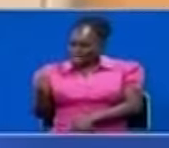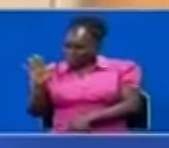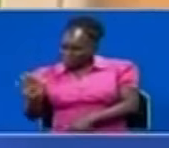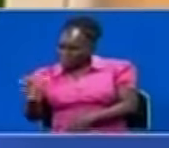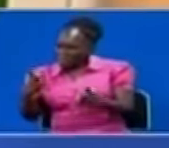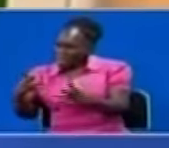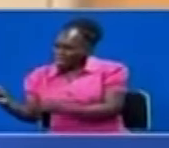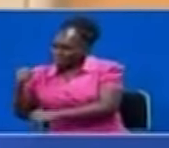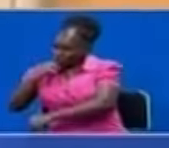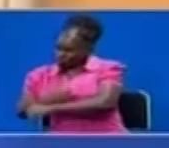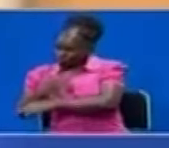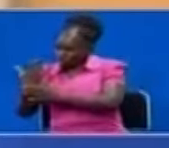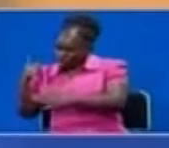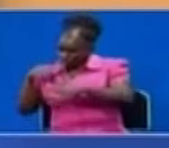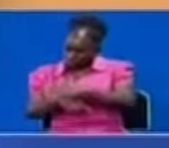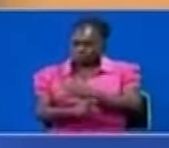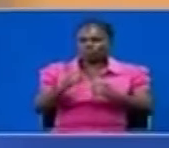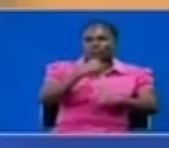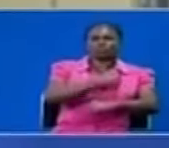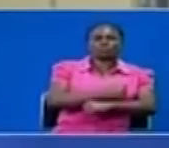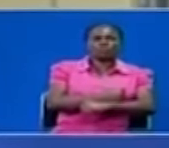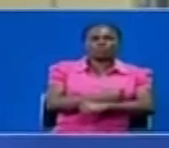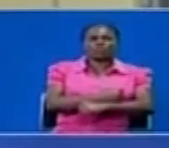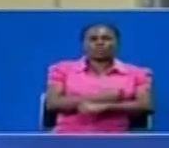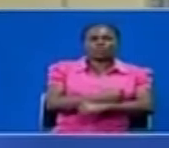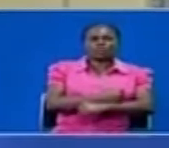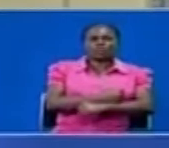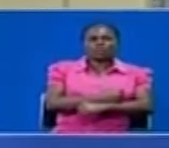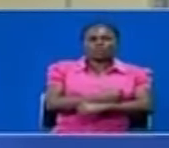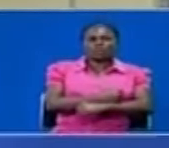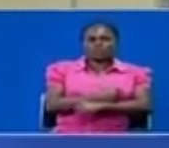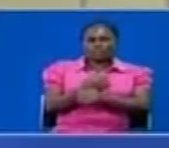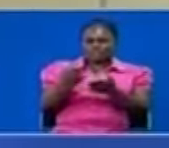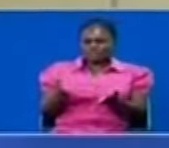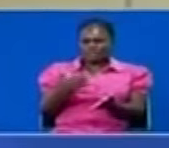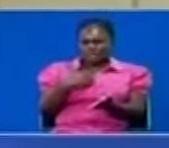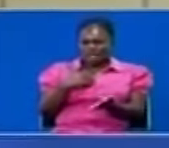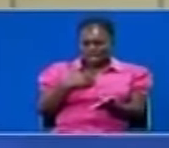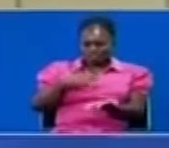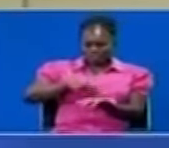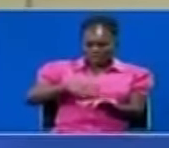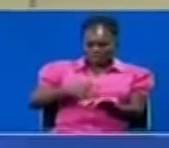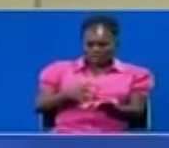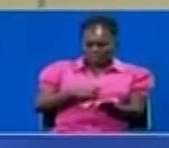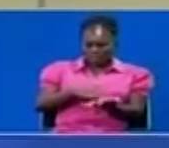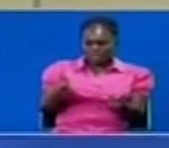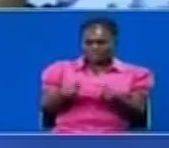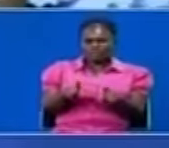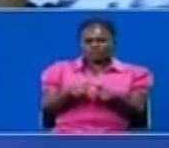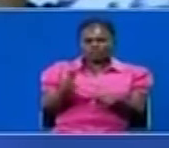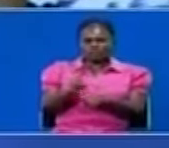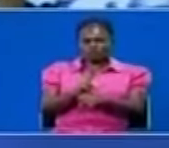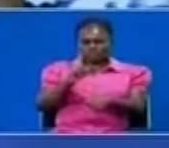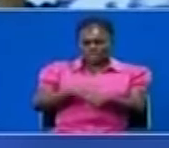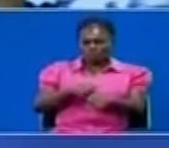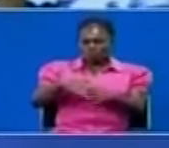either left the school or has arrived in school. Because the scanners have the biodata of the students, the same applies when they need